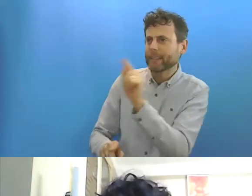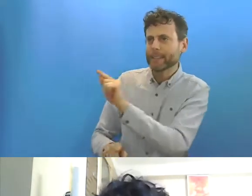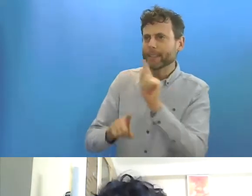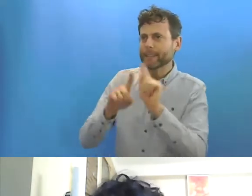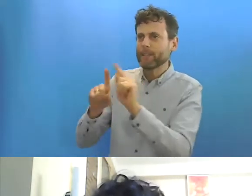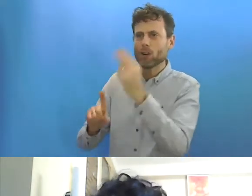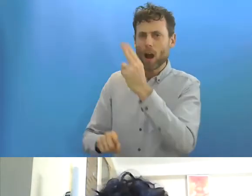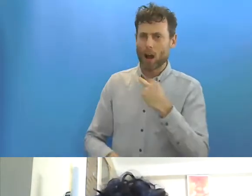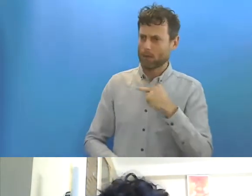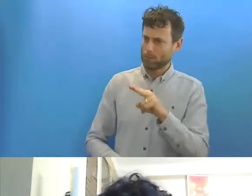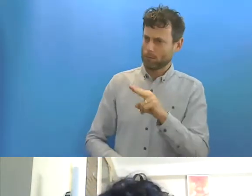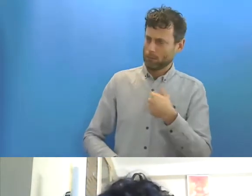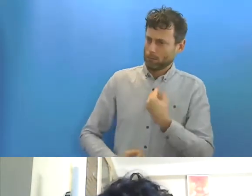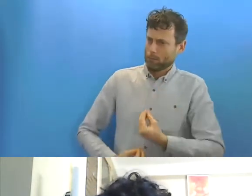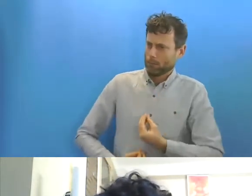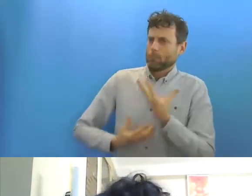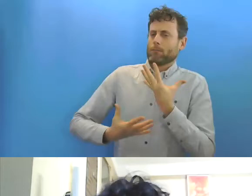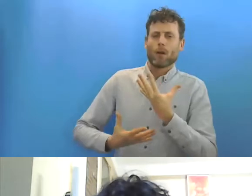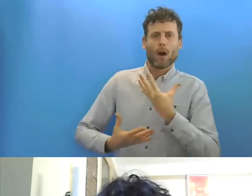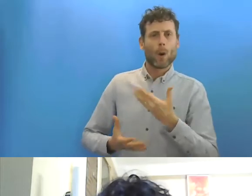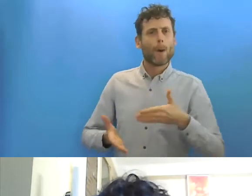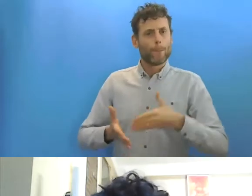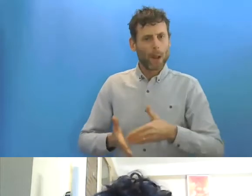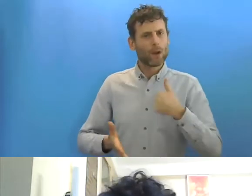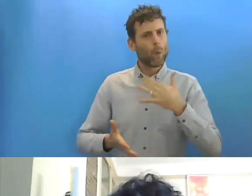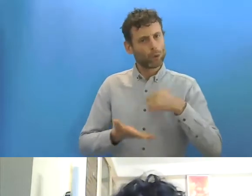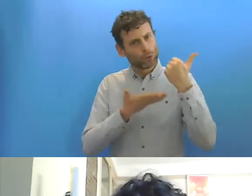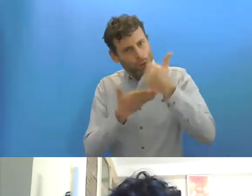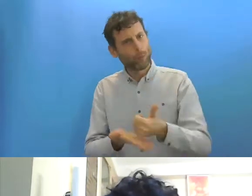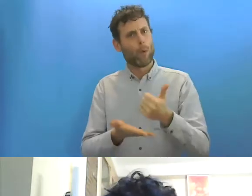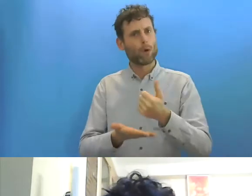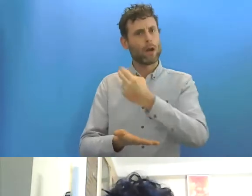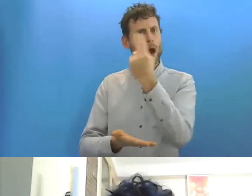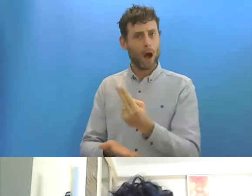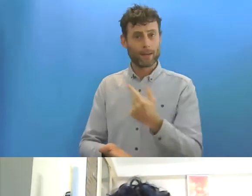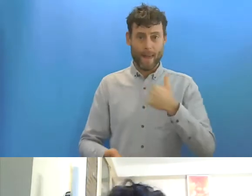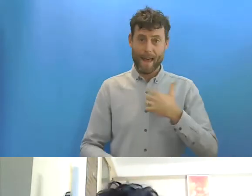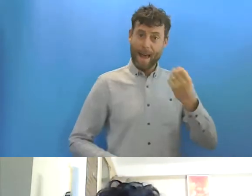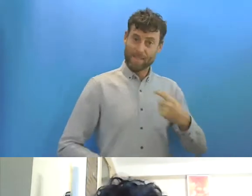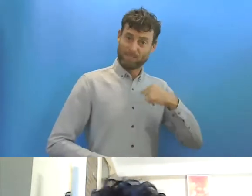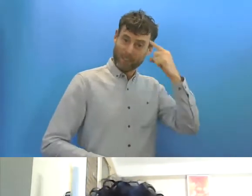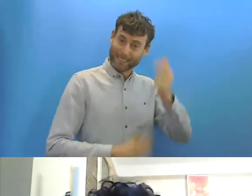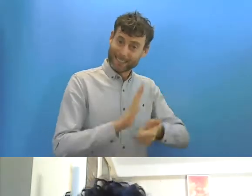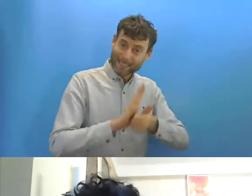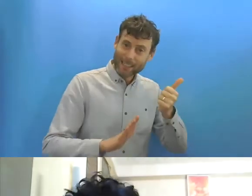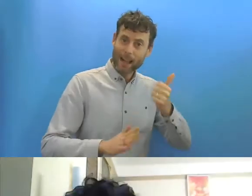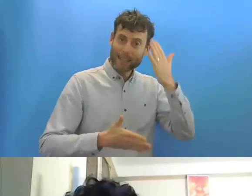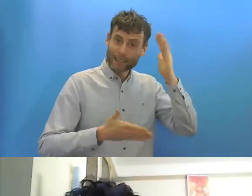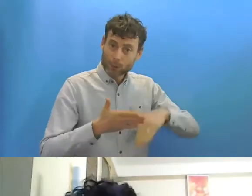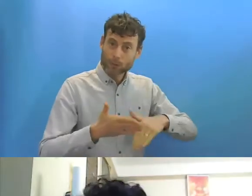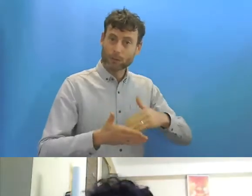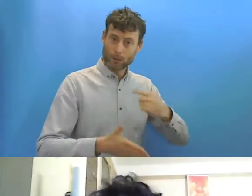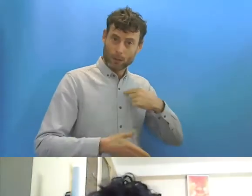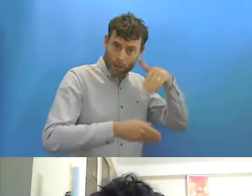interesting. Also want to get to support artists, you know, using my own skills and experience from being in the arts from a younger